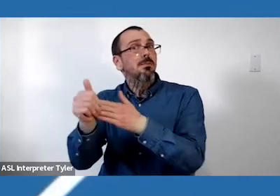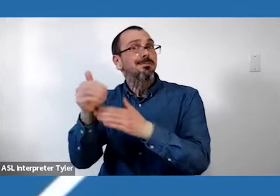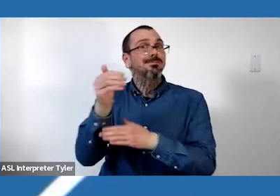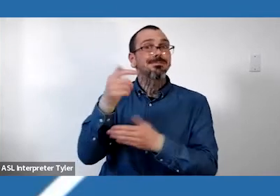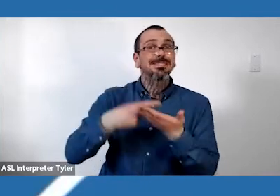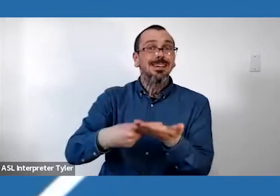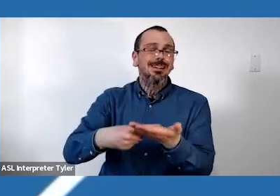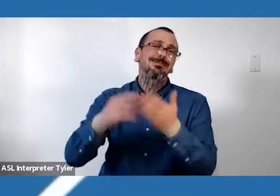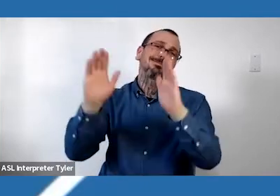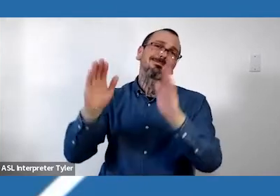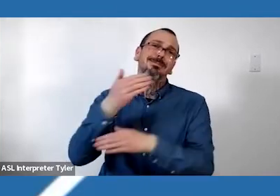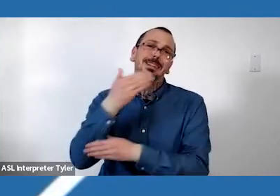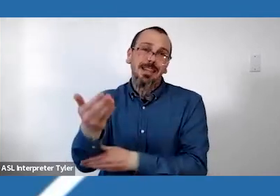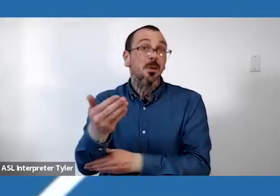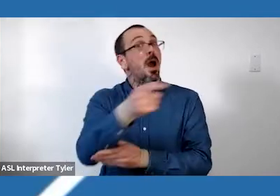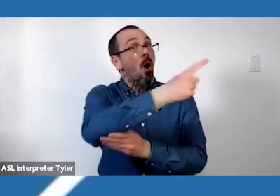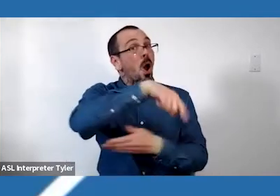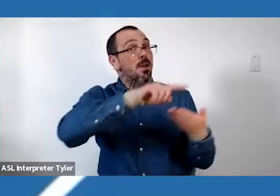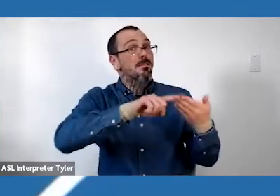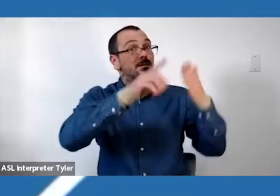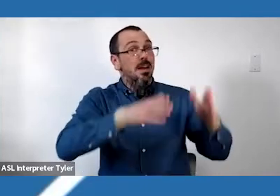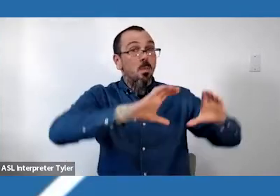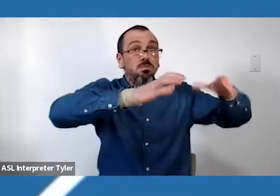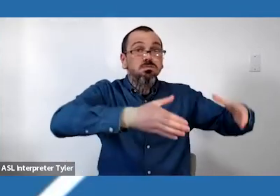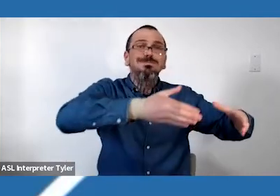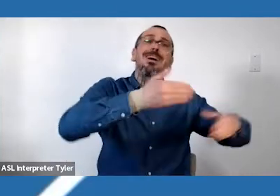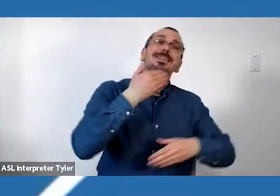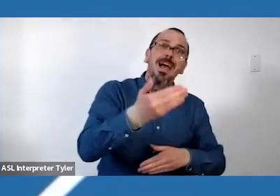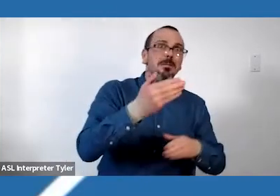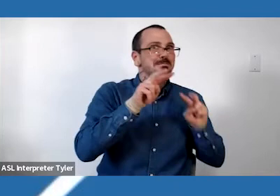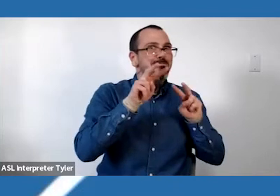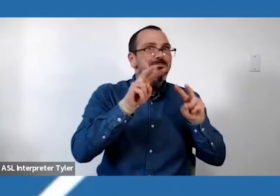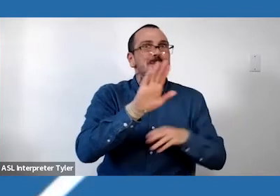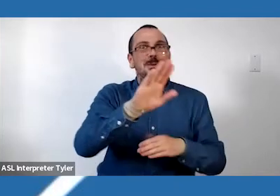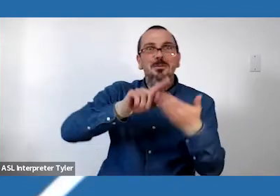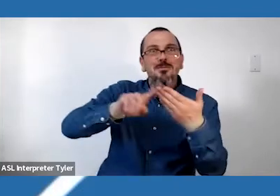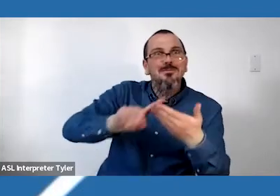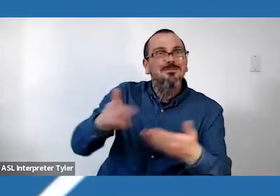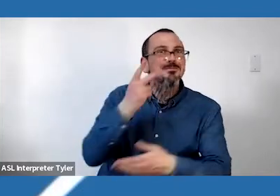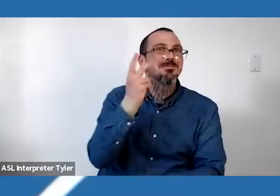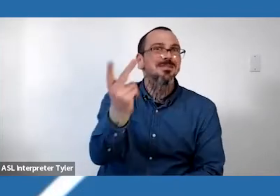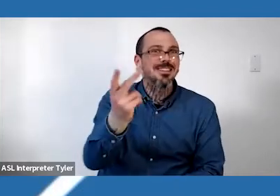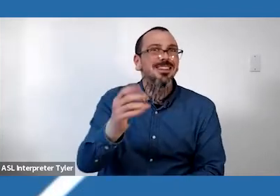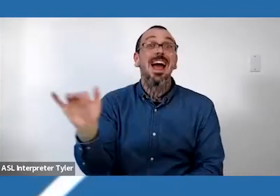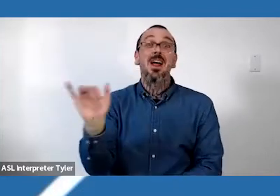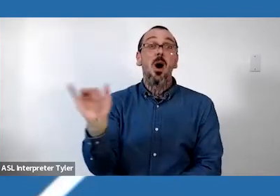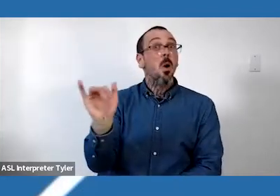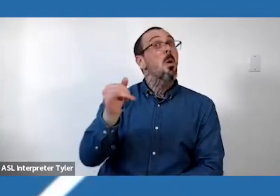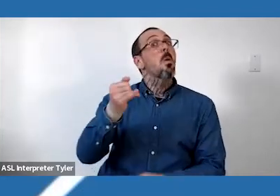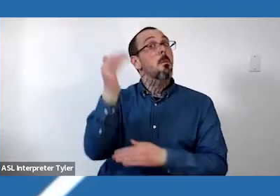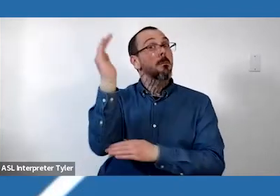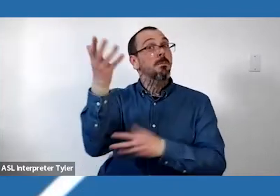research findings. Check us out online at cbrc.net, and please make sure to complete the evaluation survey we'll be providing at the end of this